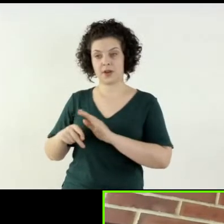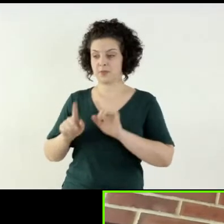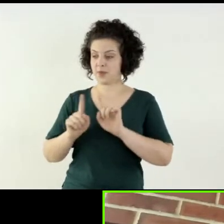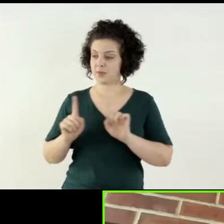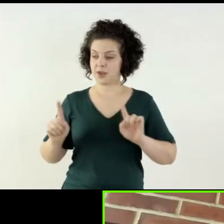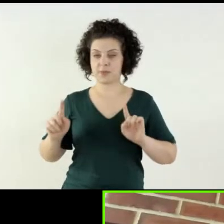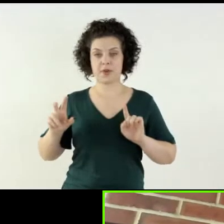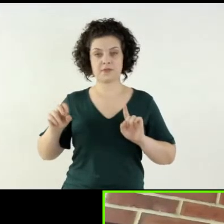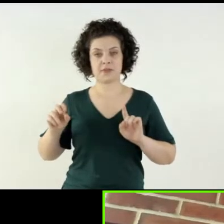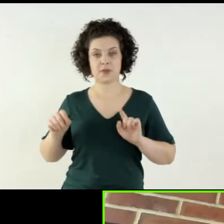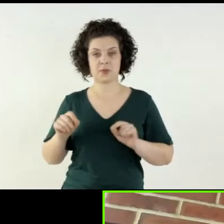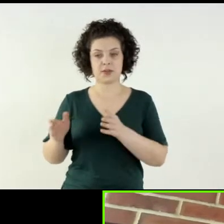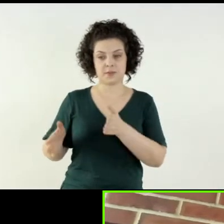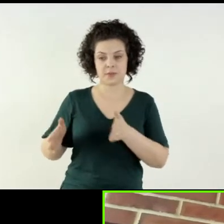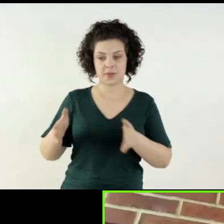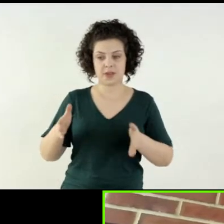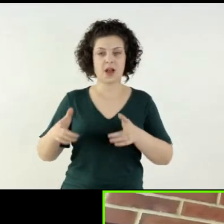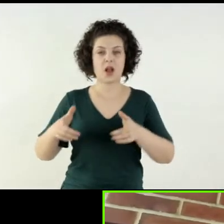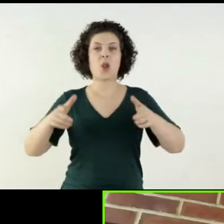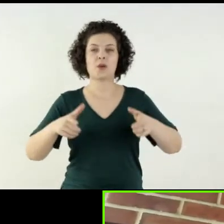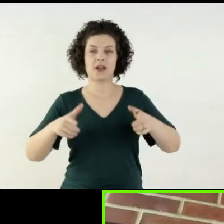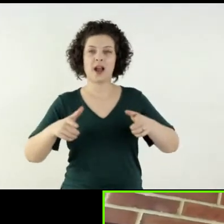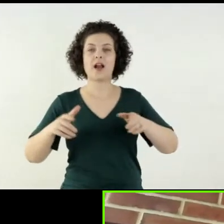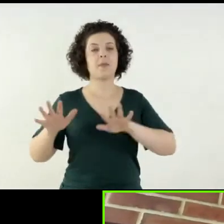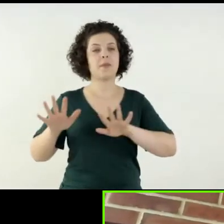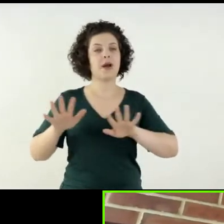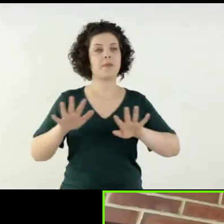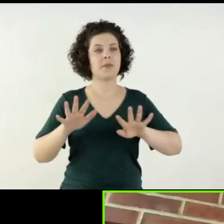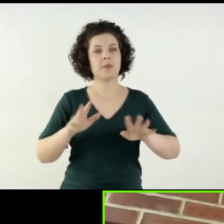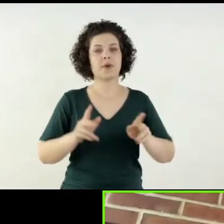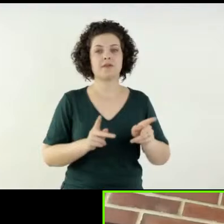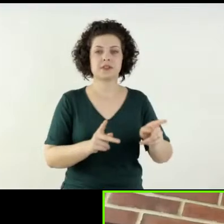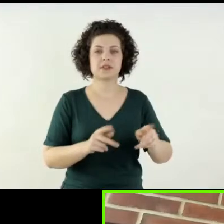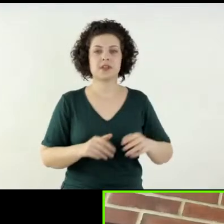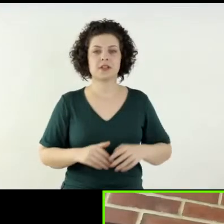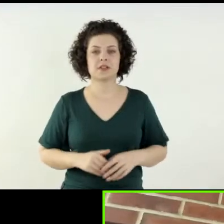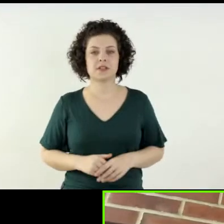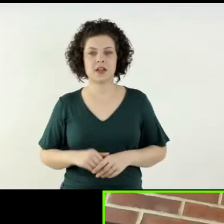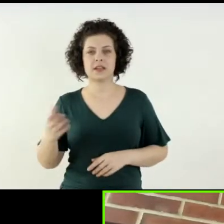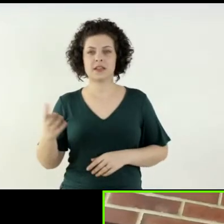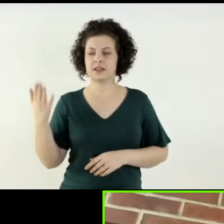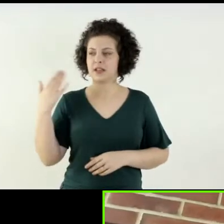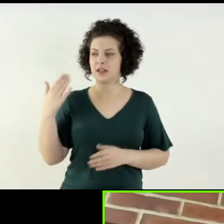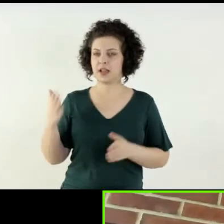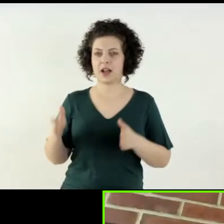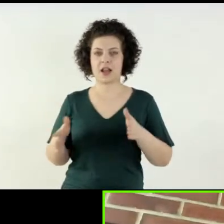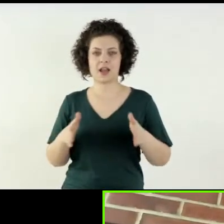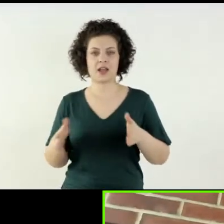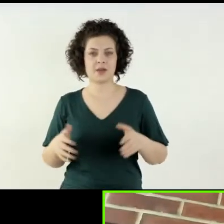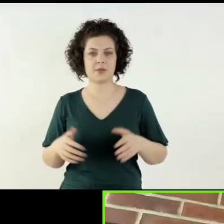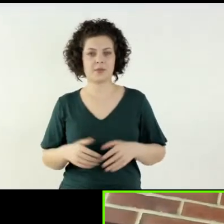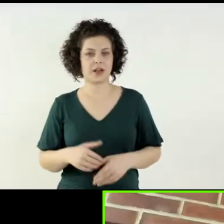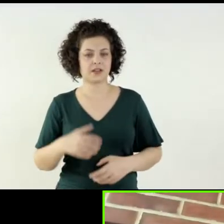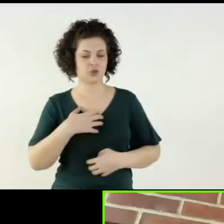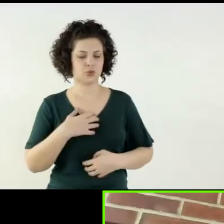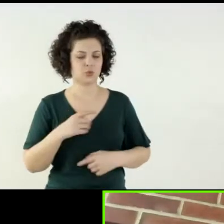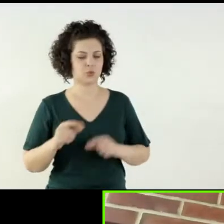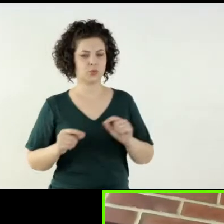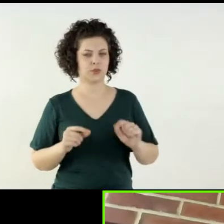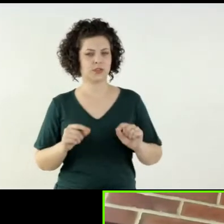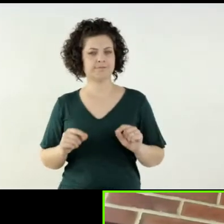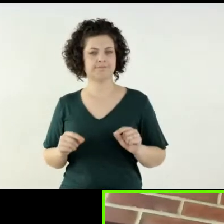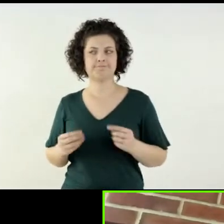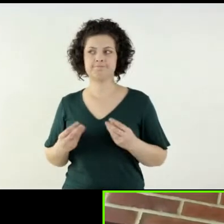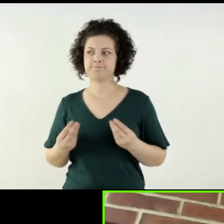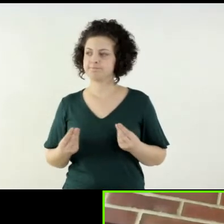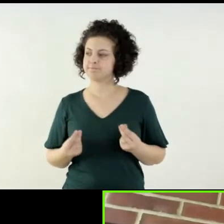that time, likely experienced a birth in which they were put under twilight sedation, which is just to say they